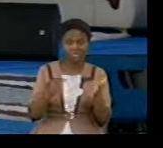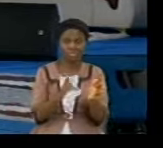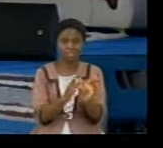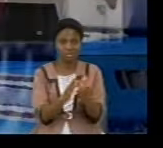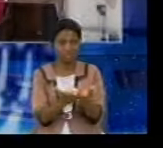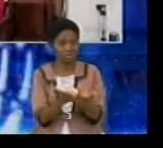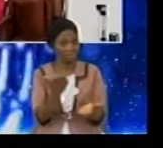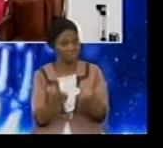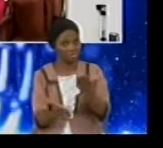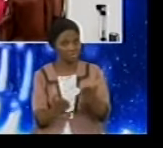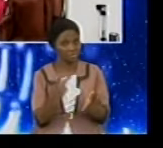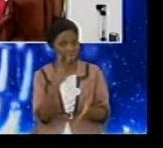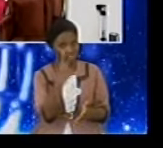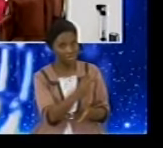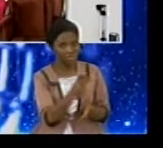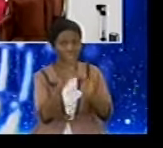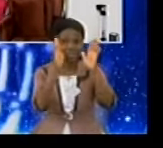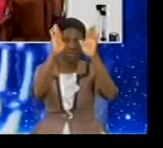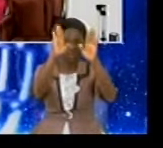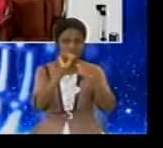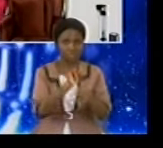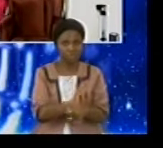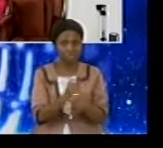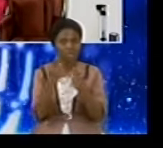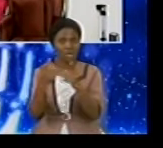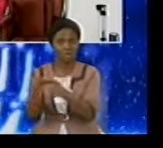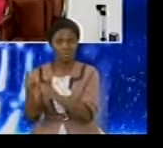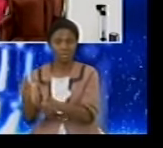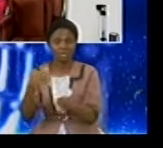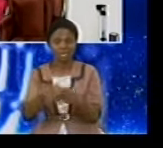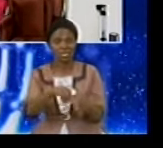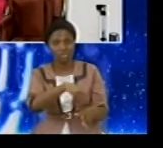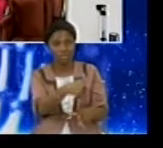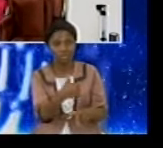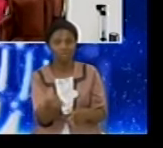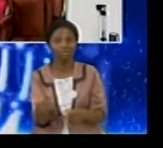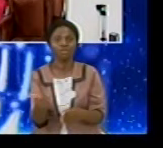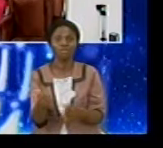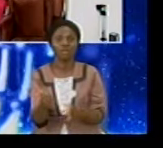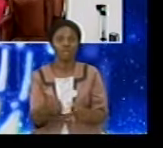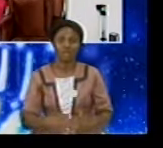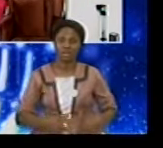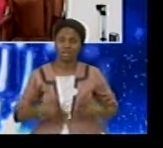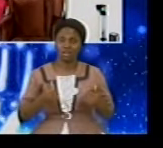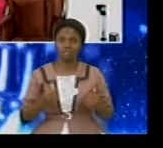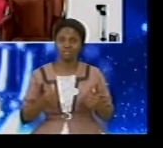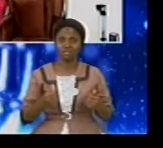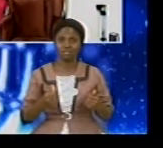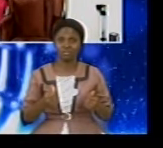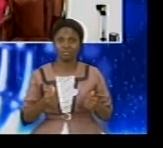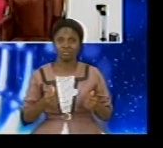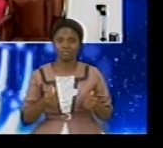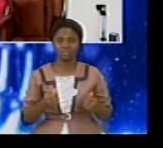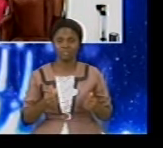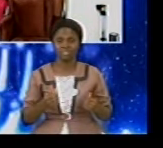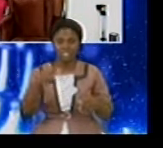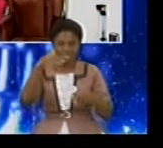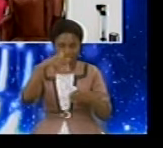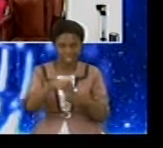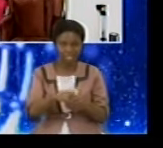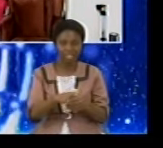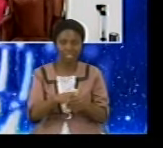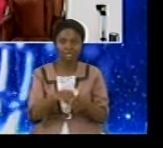see miracles happening in other lives. It takes internalizing the